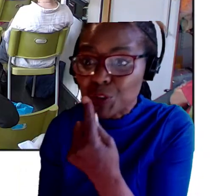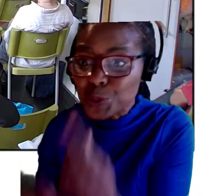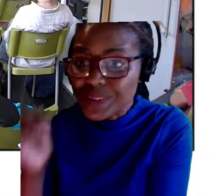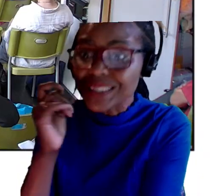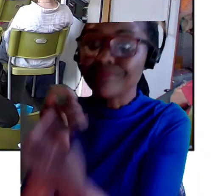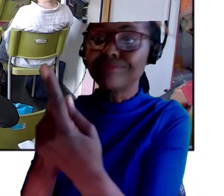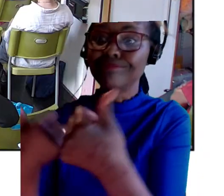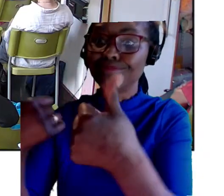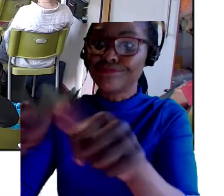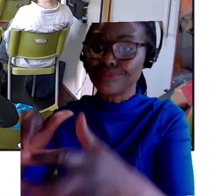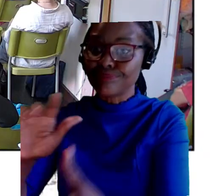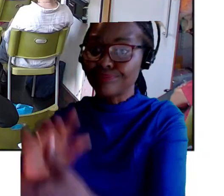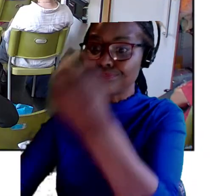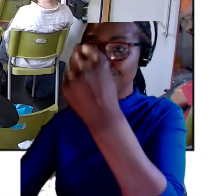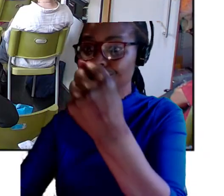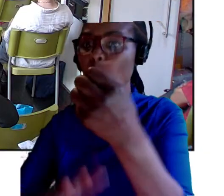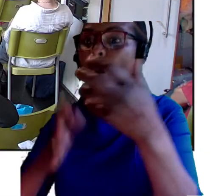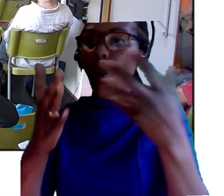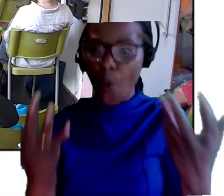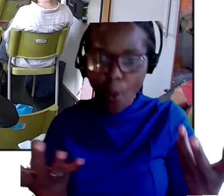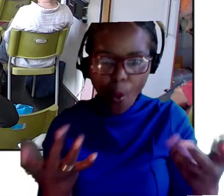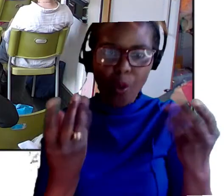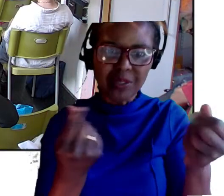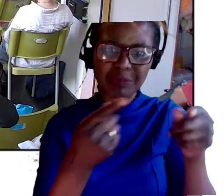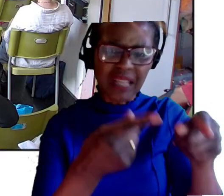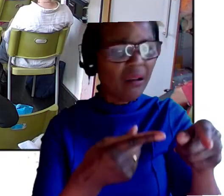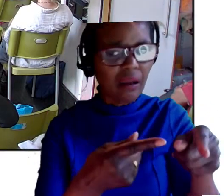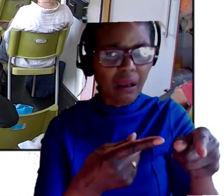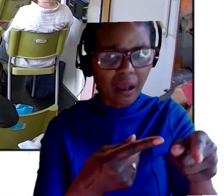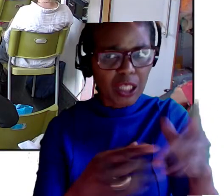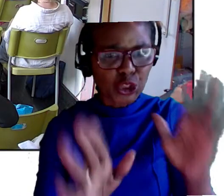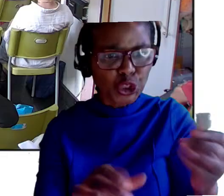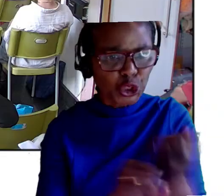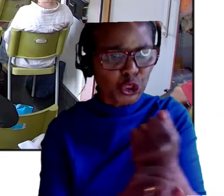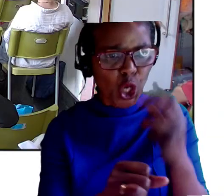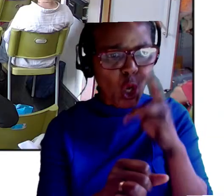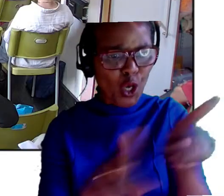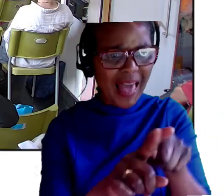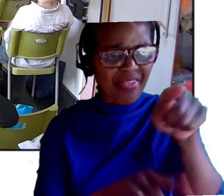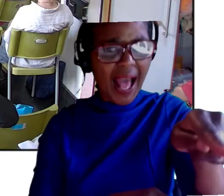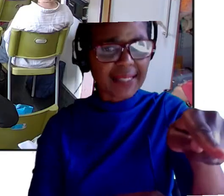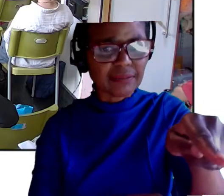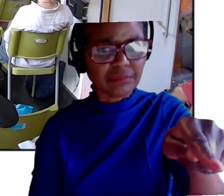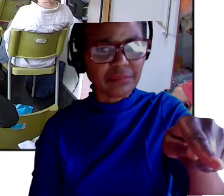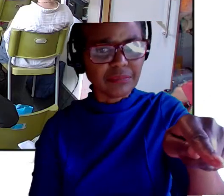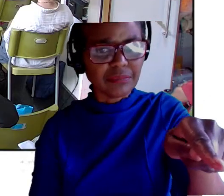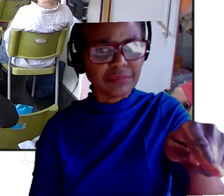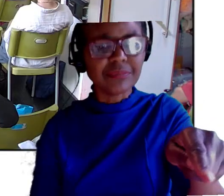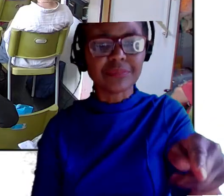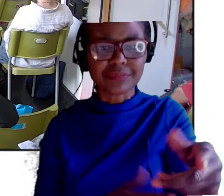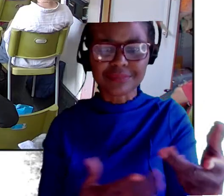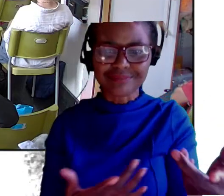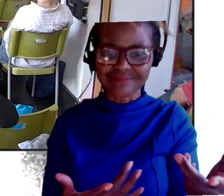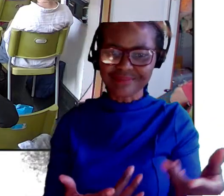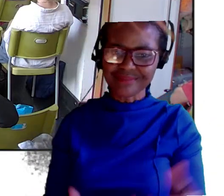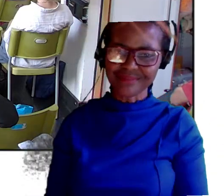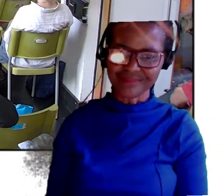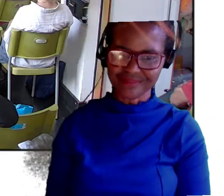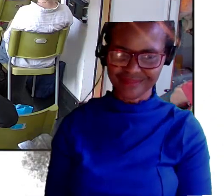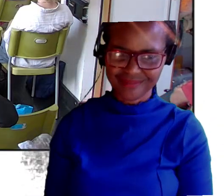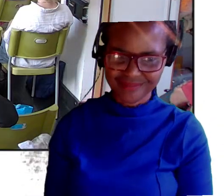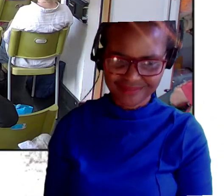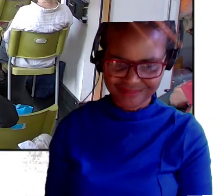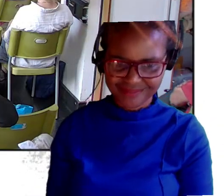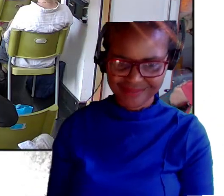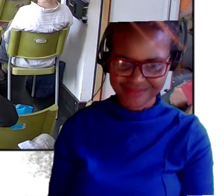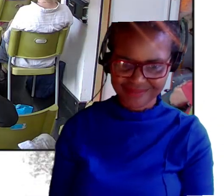the Stuart Pringles that say it needs to look like this one thing. Yeah, and it's perhaps worth saying that